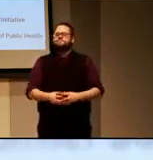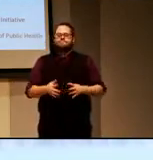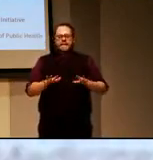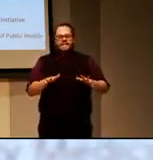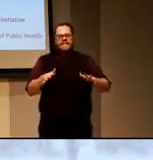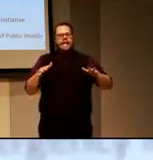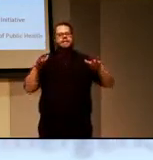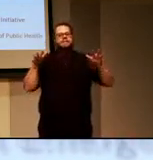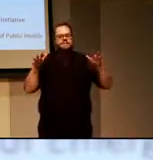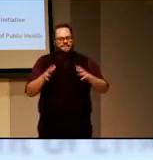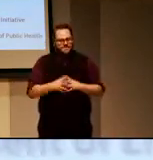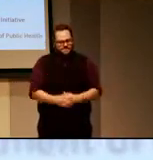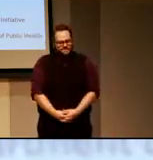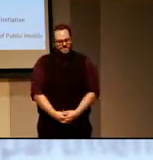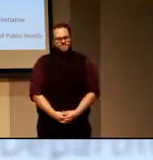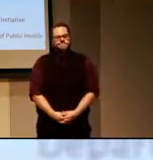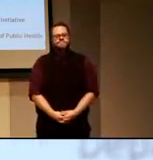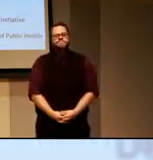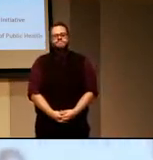Anxiety.